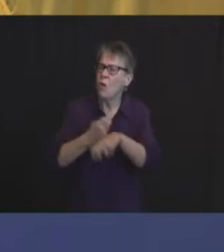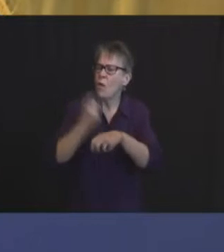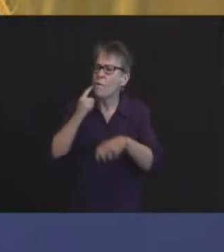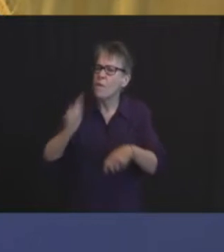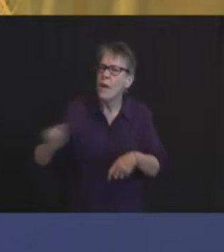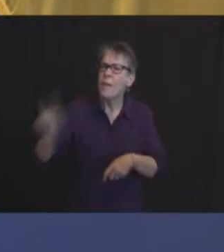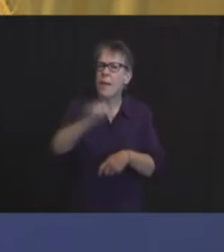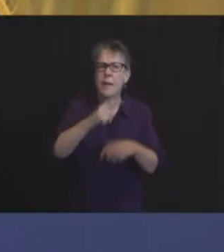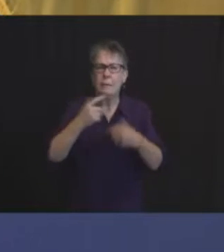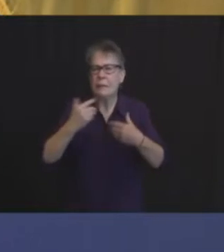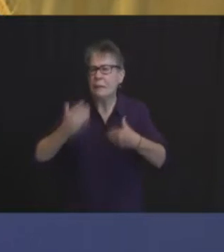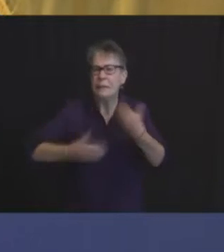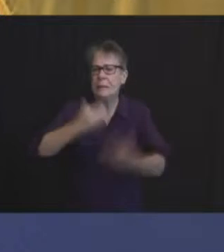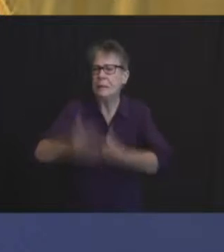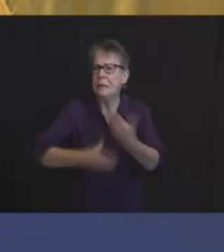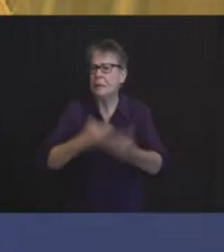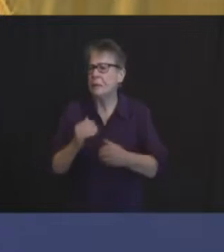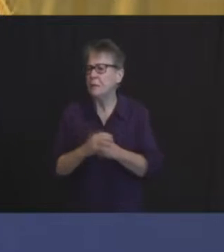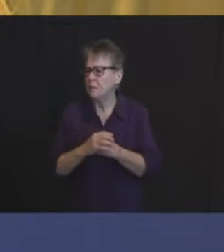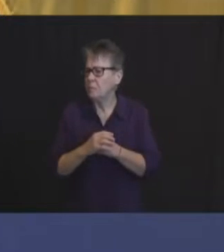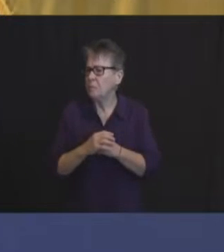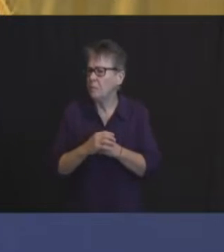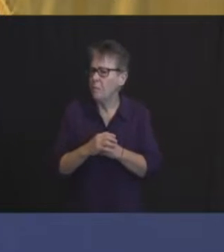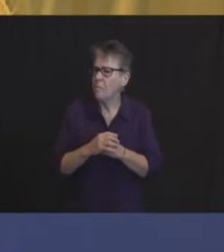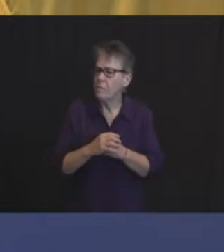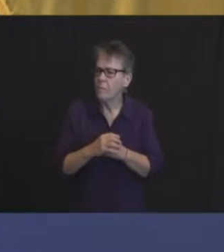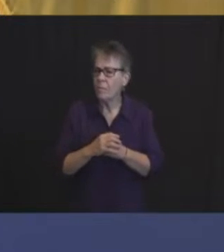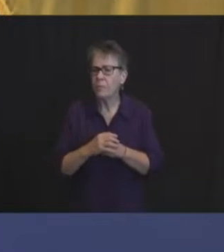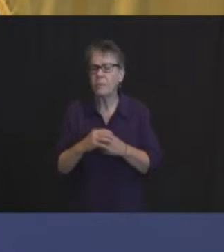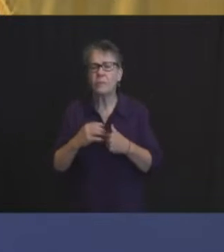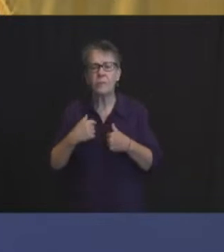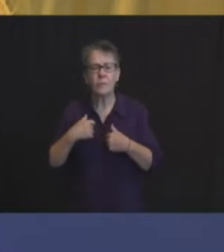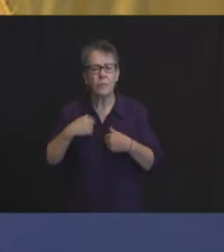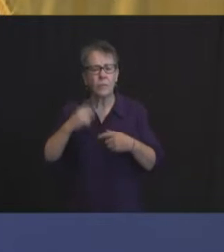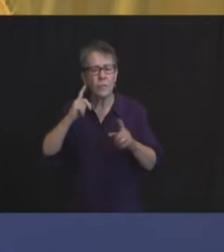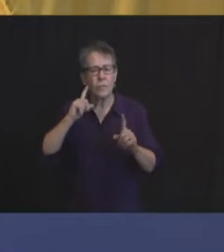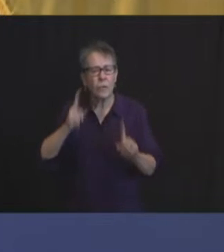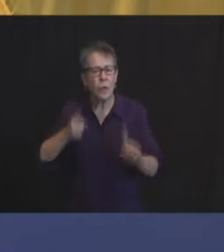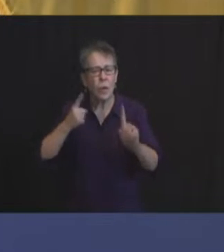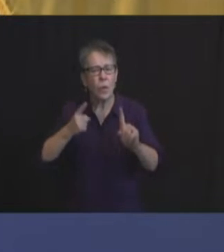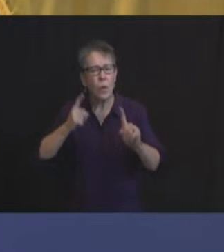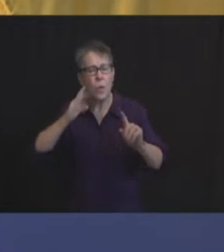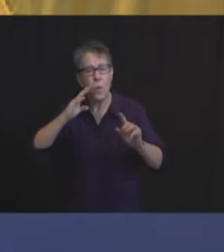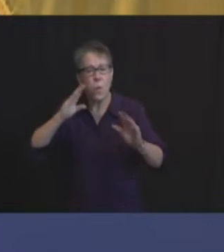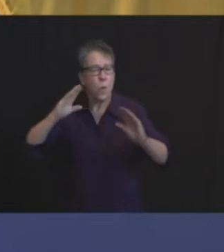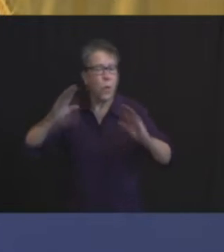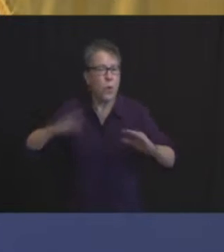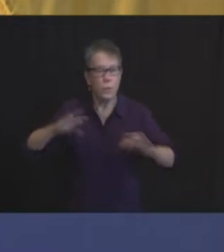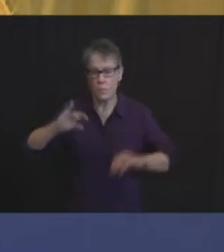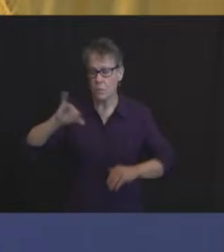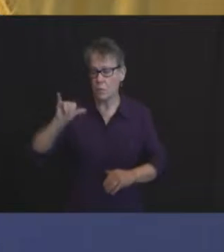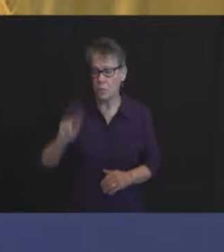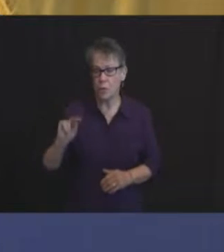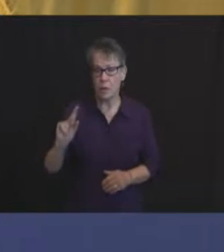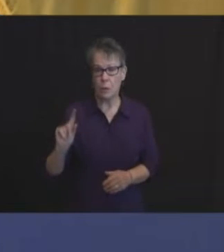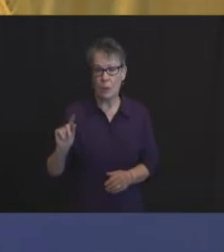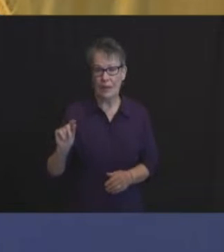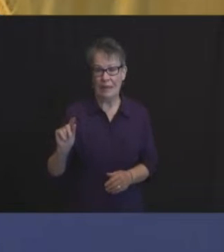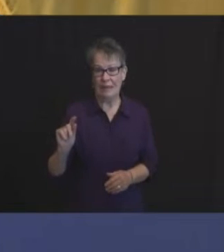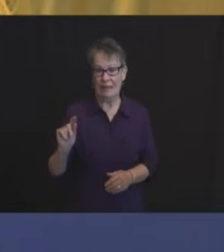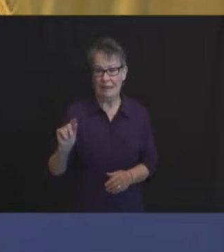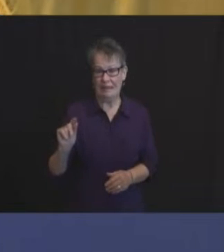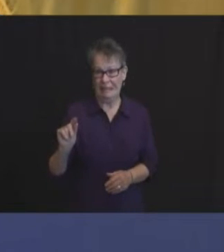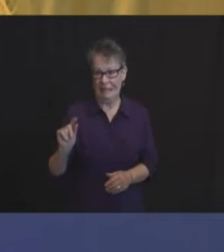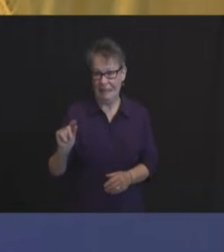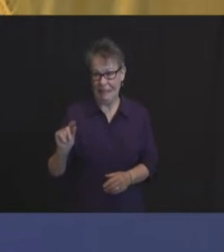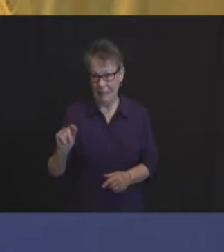get good news after January 20th and all of a sudden the vaccine dosages that come to New Jersey are unleashed